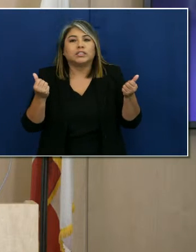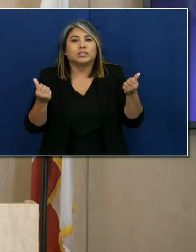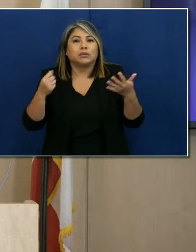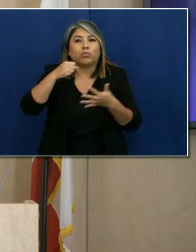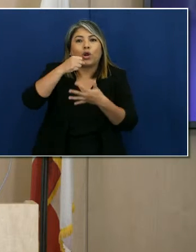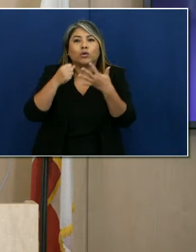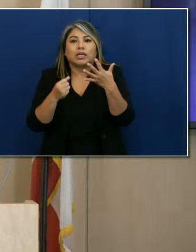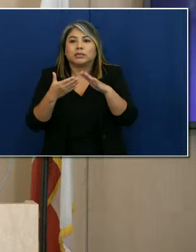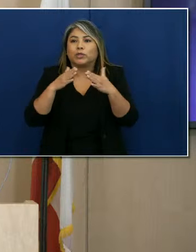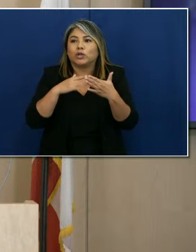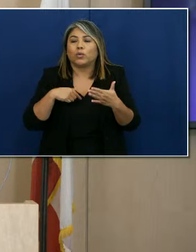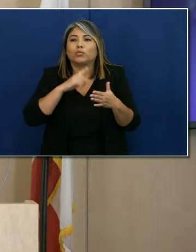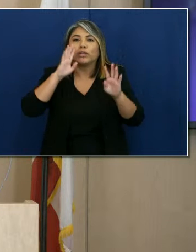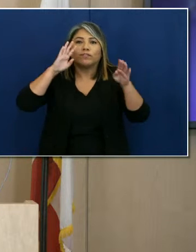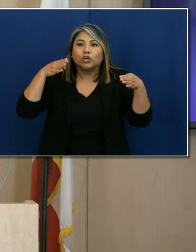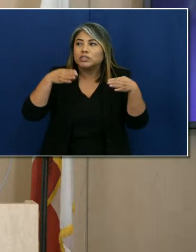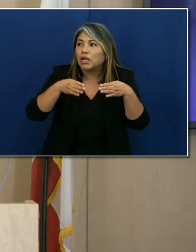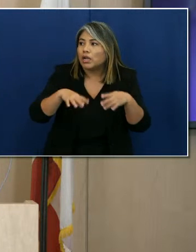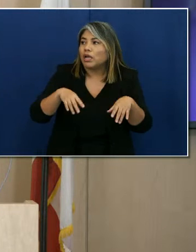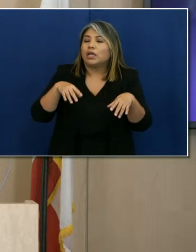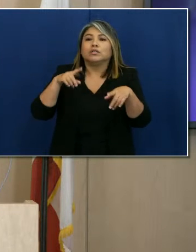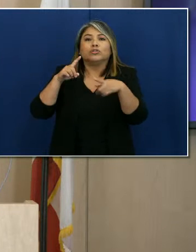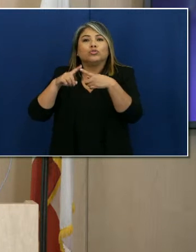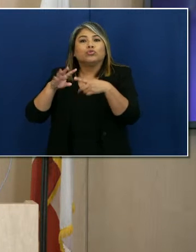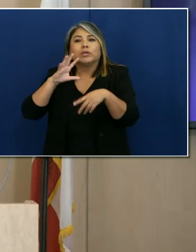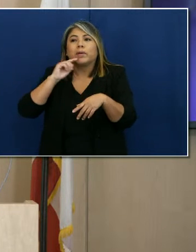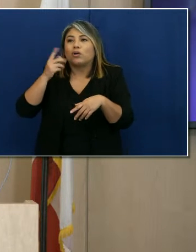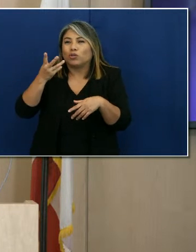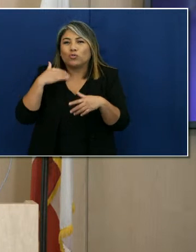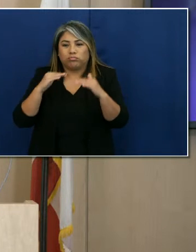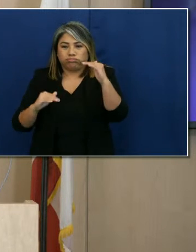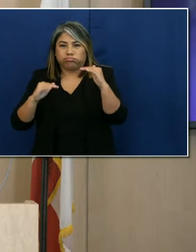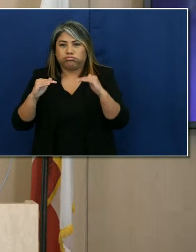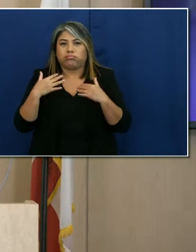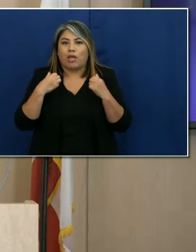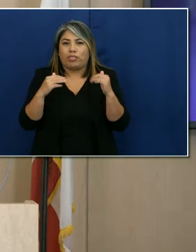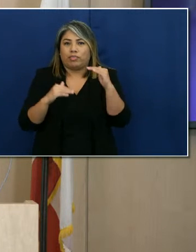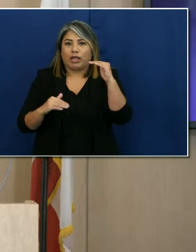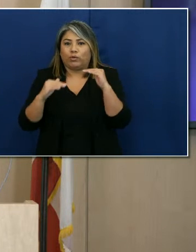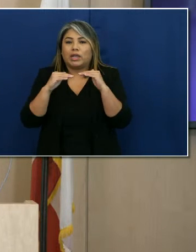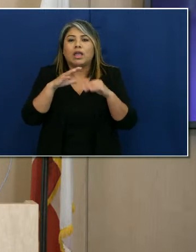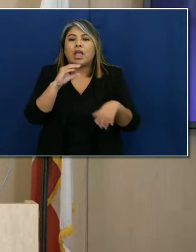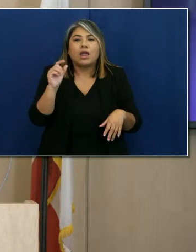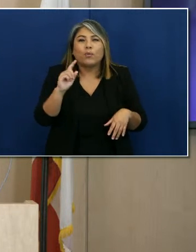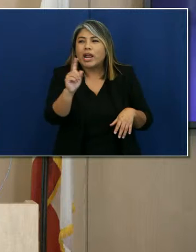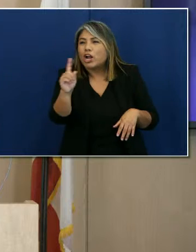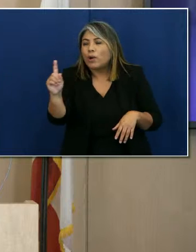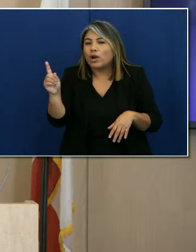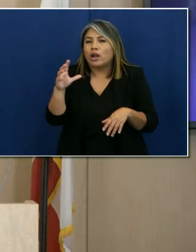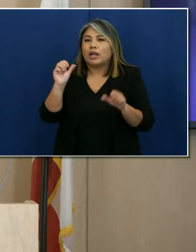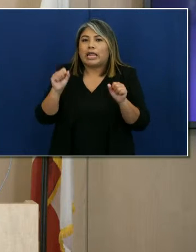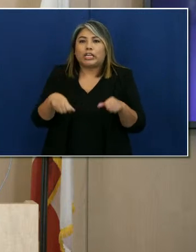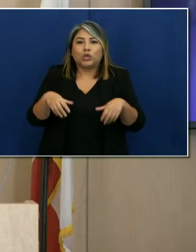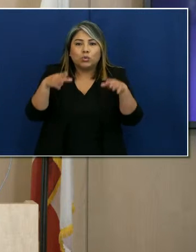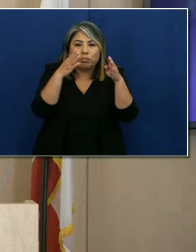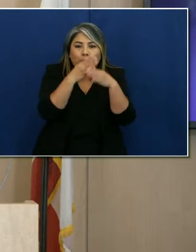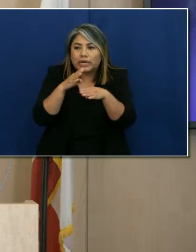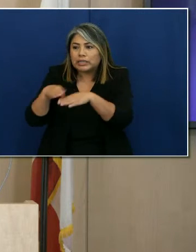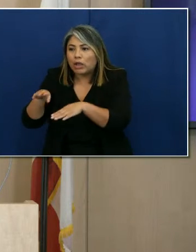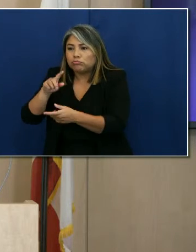communities we're really focusing on to bring up our health equity score, and can these be broken down geographically?